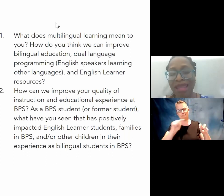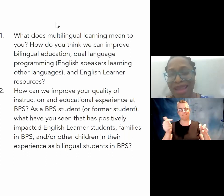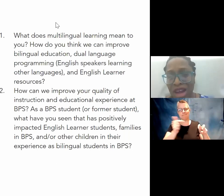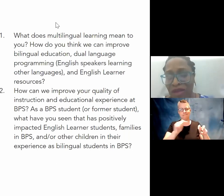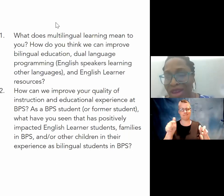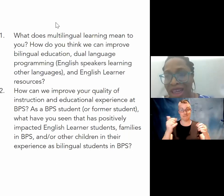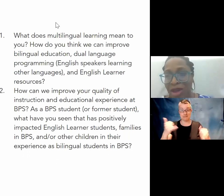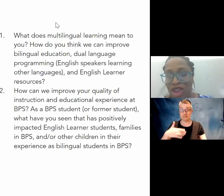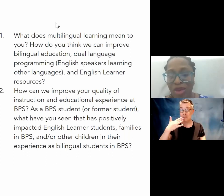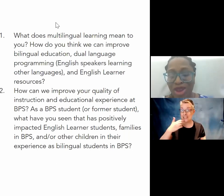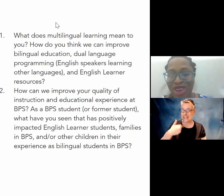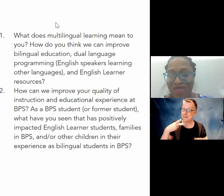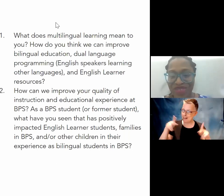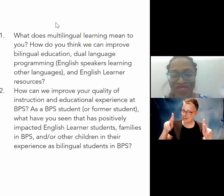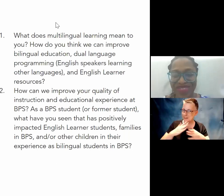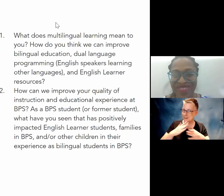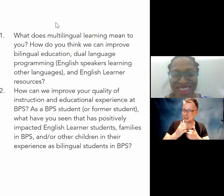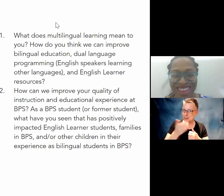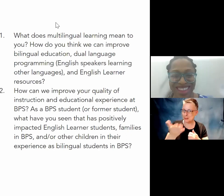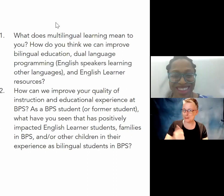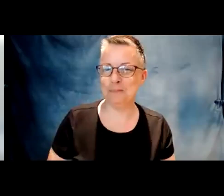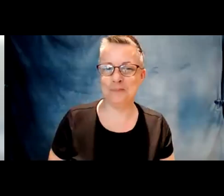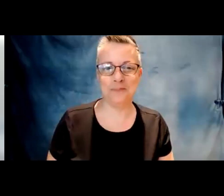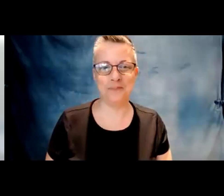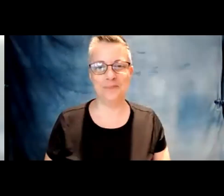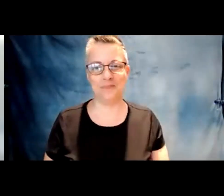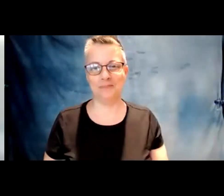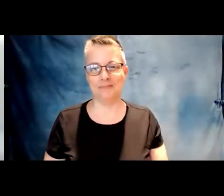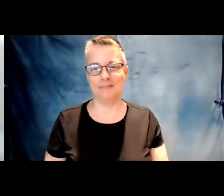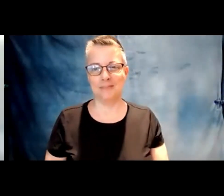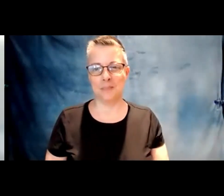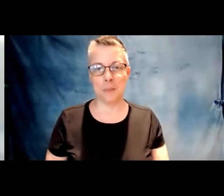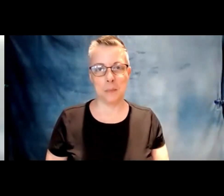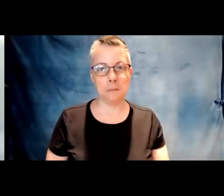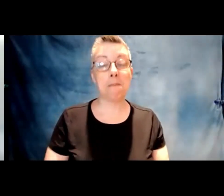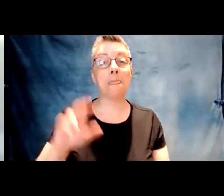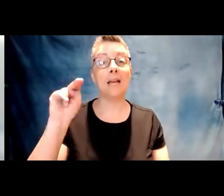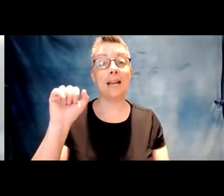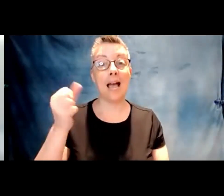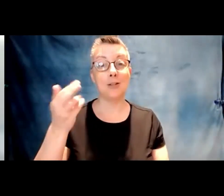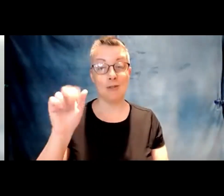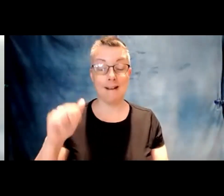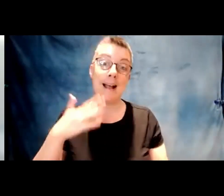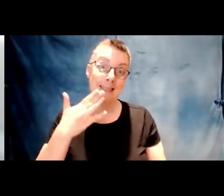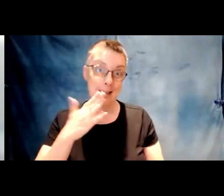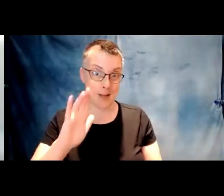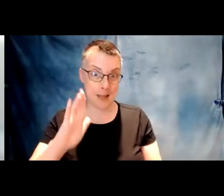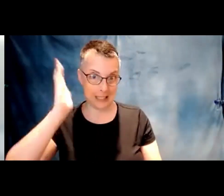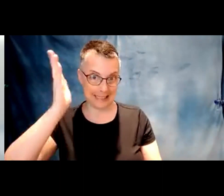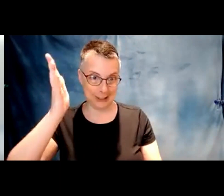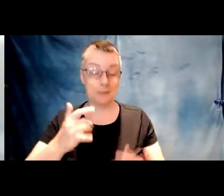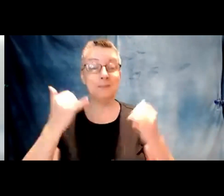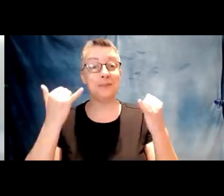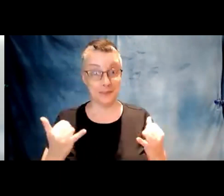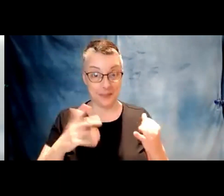moment. Thank you for letting me share with you. Okay. Thank you, Daphne, for that lovely presentation. Now, moving on